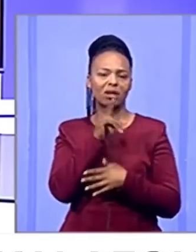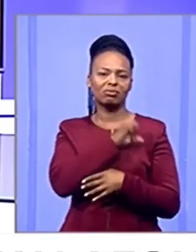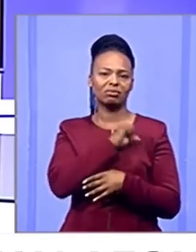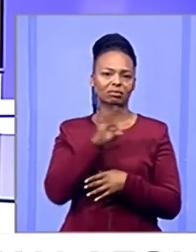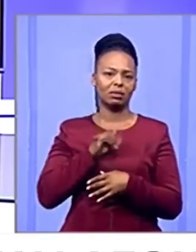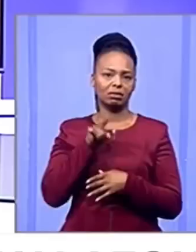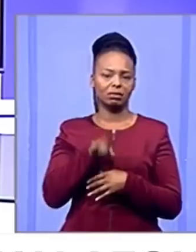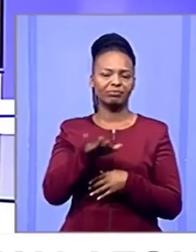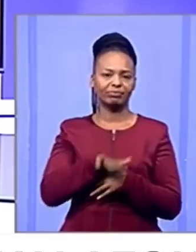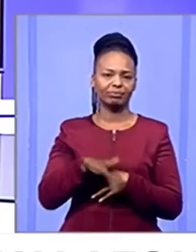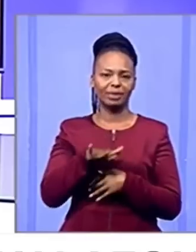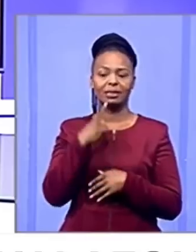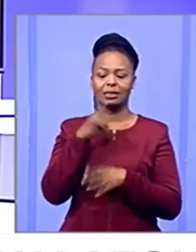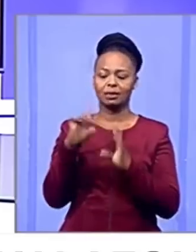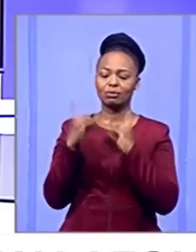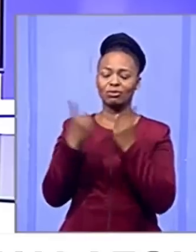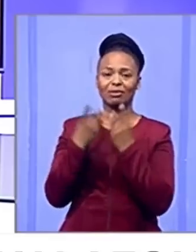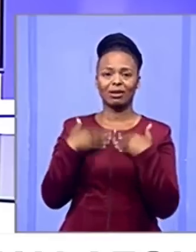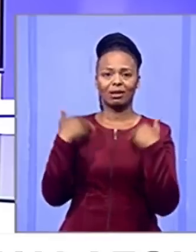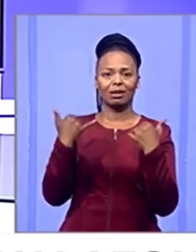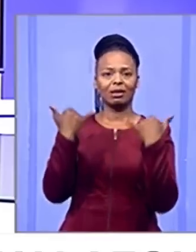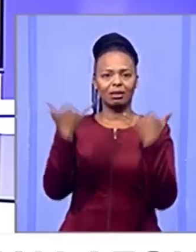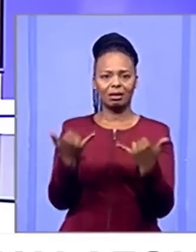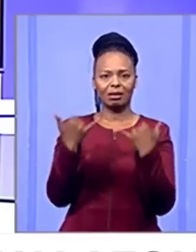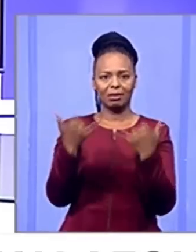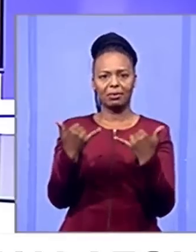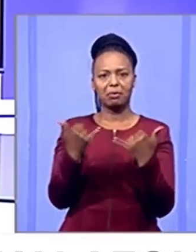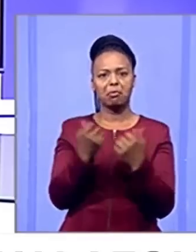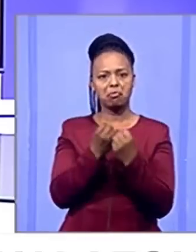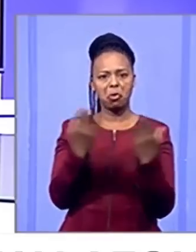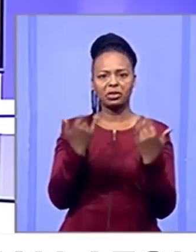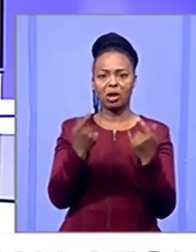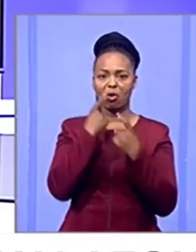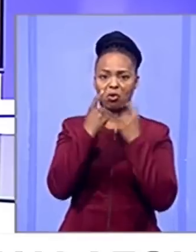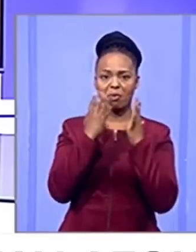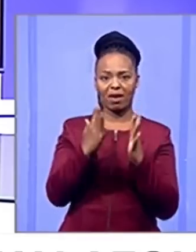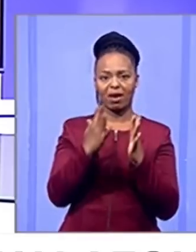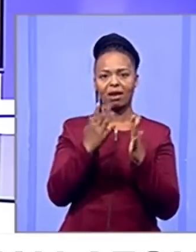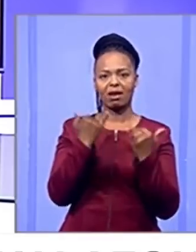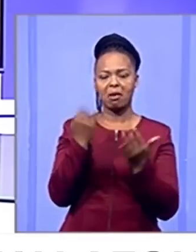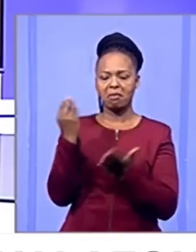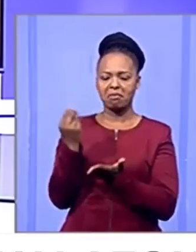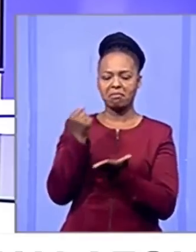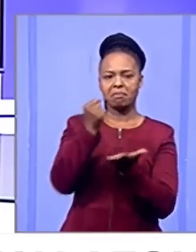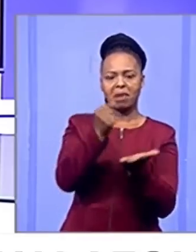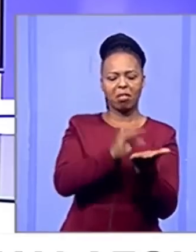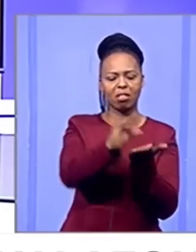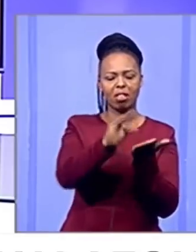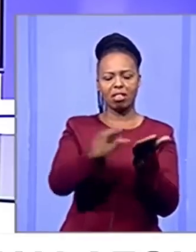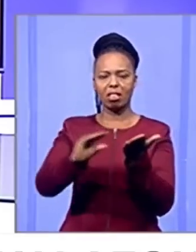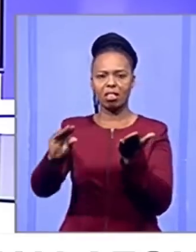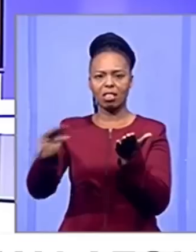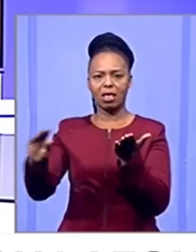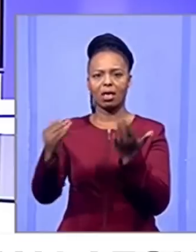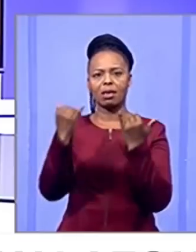begwa ge kgoro ya maphelo e lebane ke go lefela bangongoregi tšhelete ya go balelwa go diranta tše dibilione